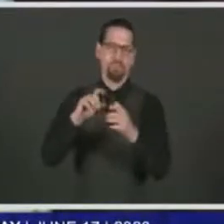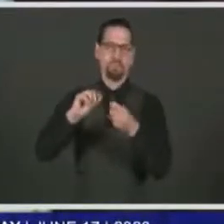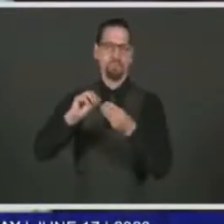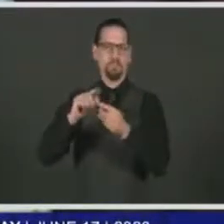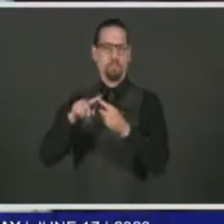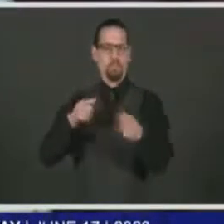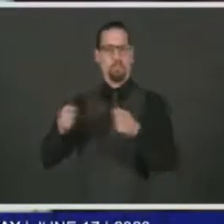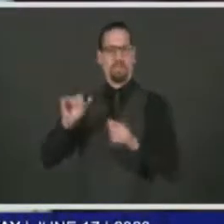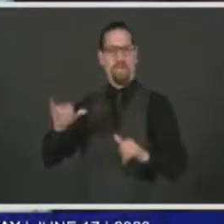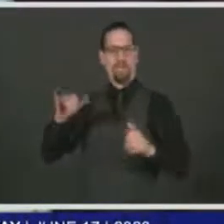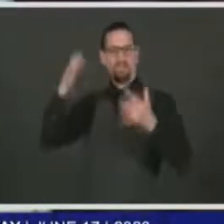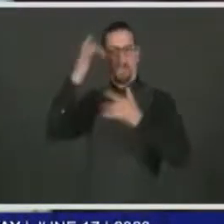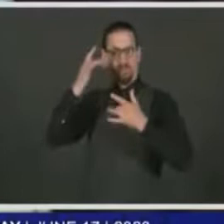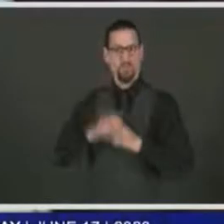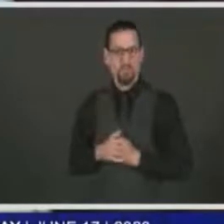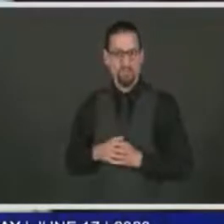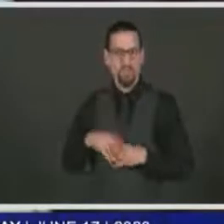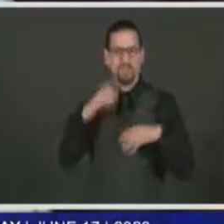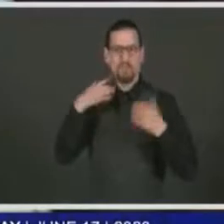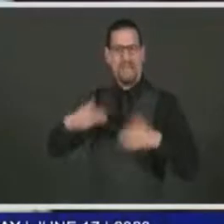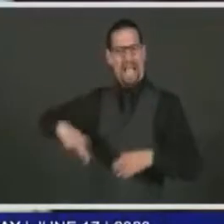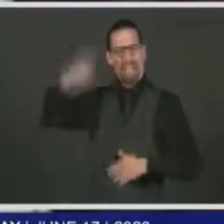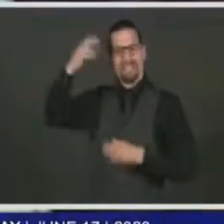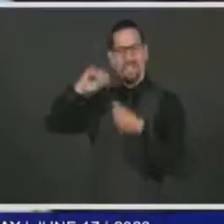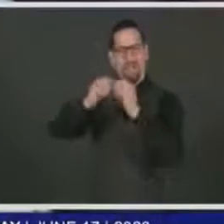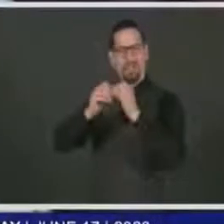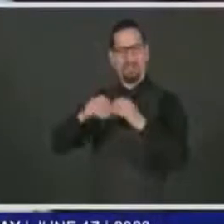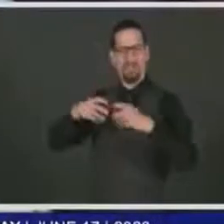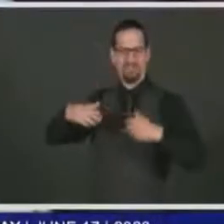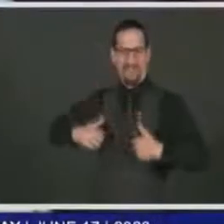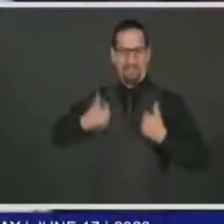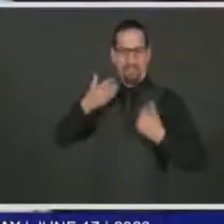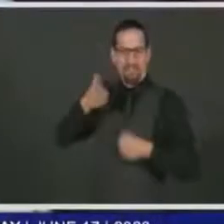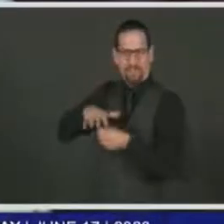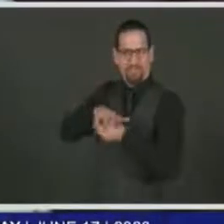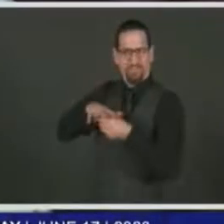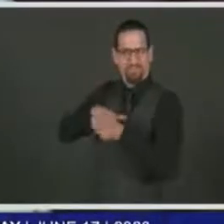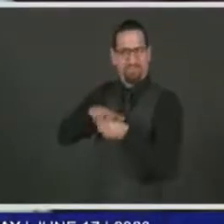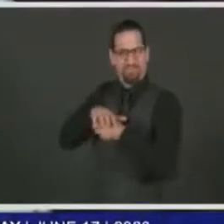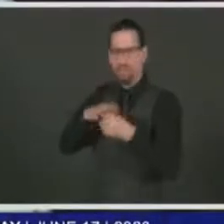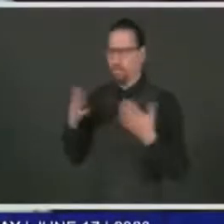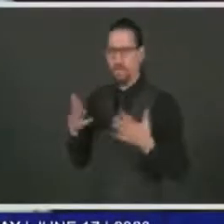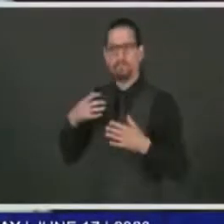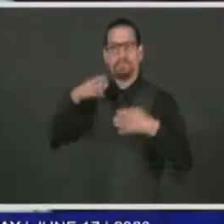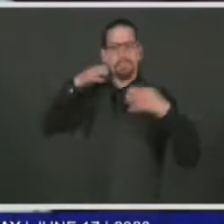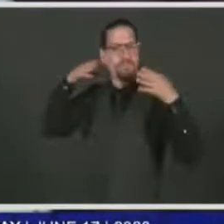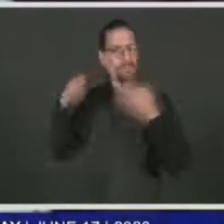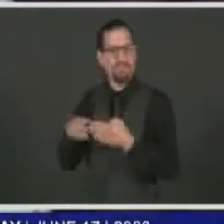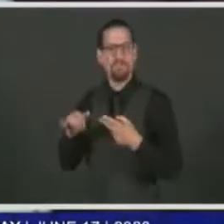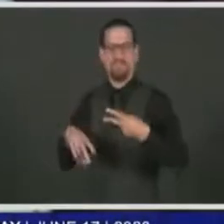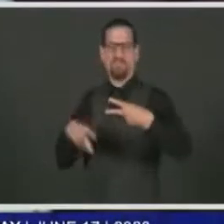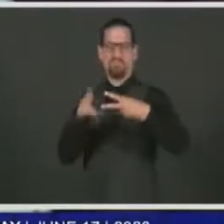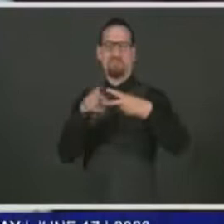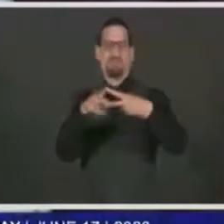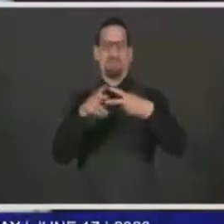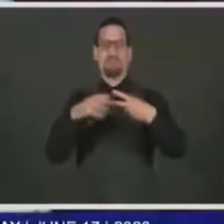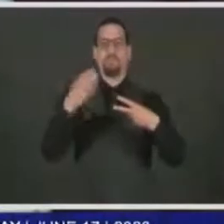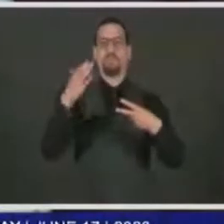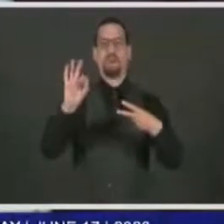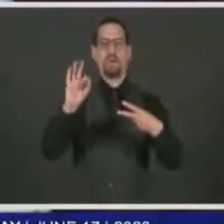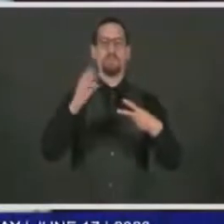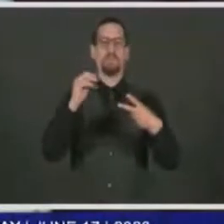is starting in Pawtucket and Central Falls as a partnership with those communities. And we will